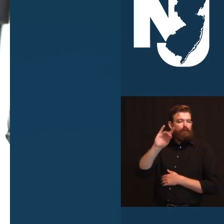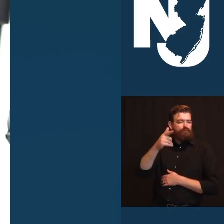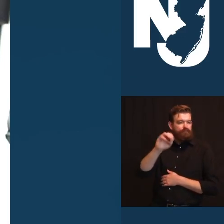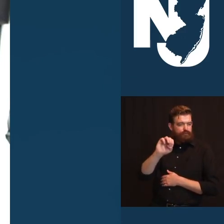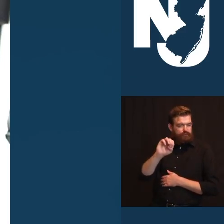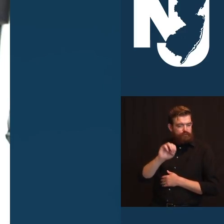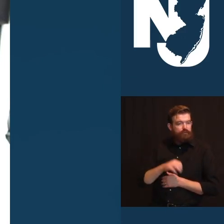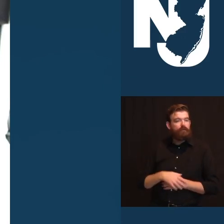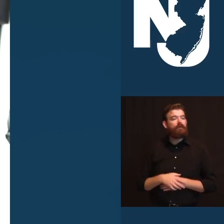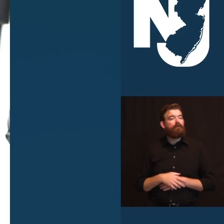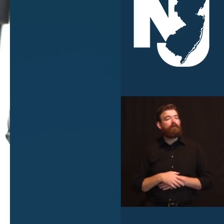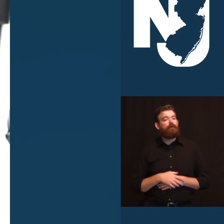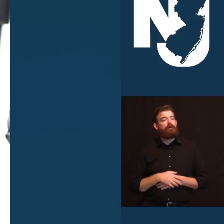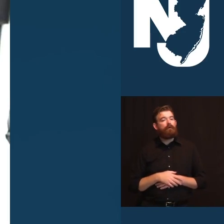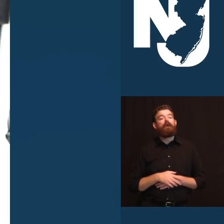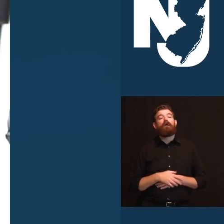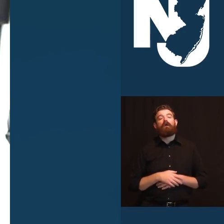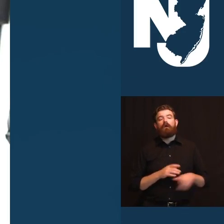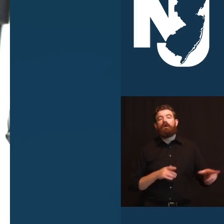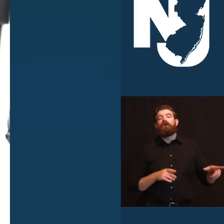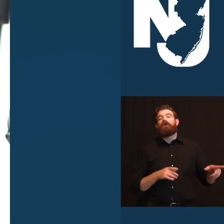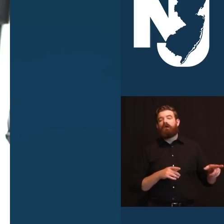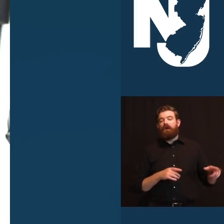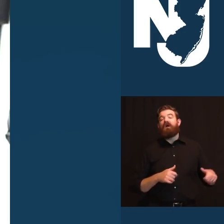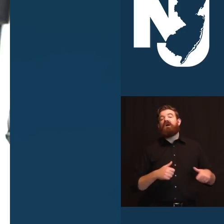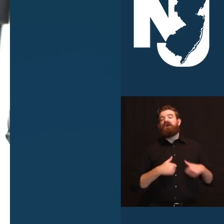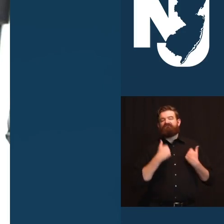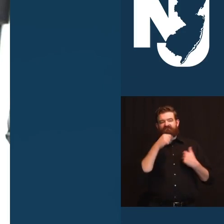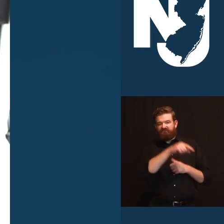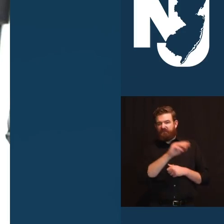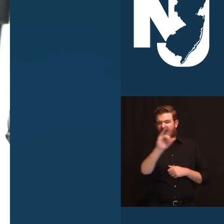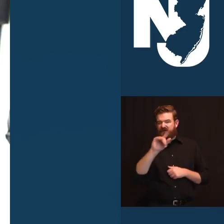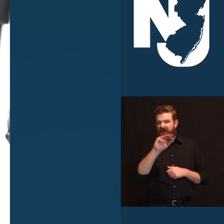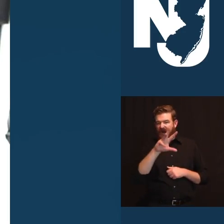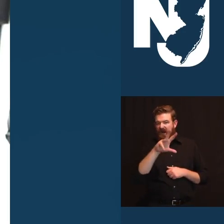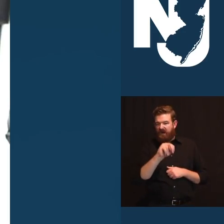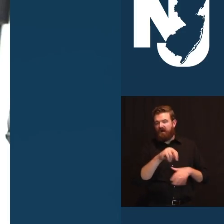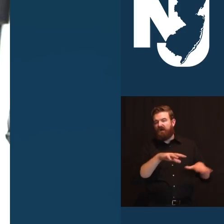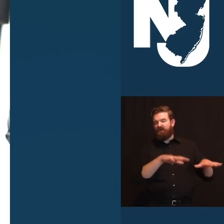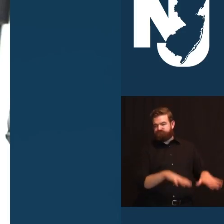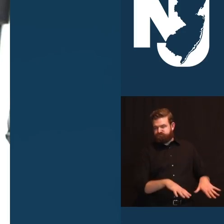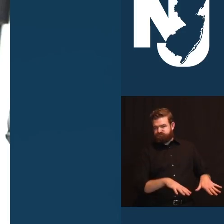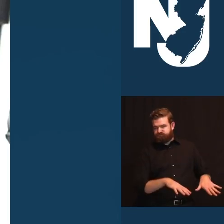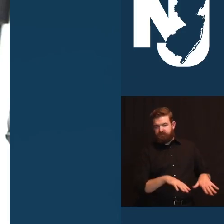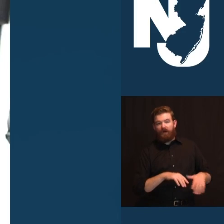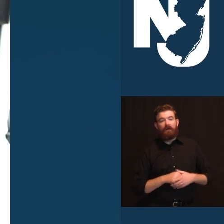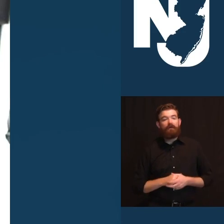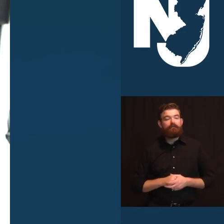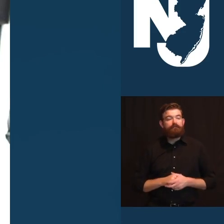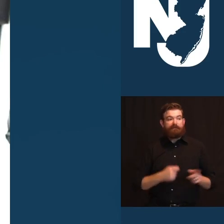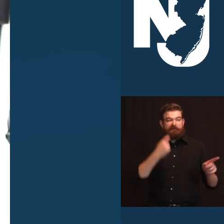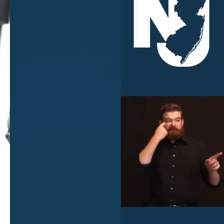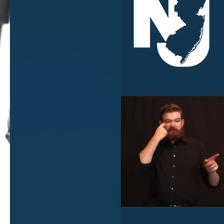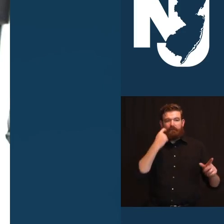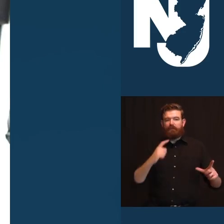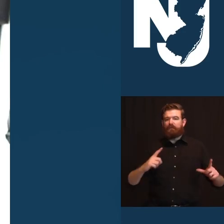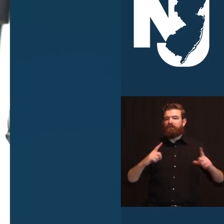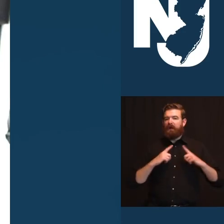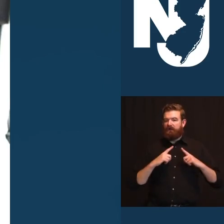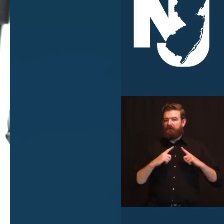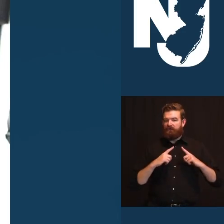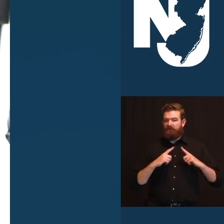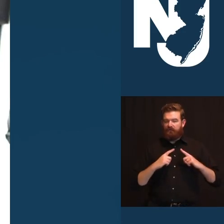ago. Tom had only recently retired following a career in the home and commercial alarm security industry and had just